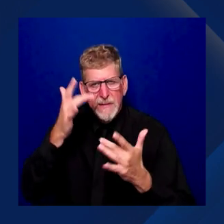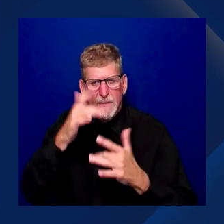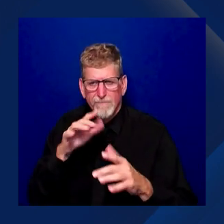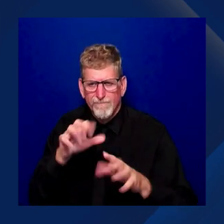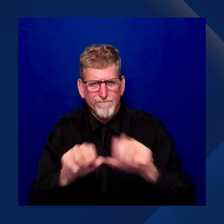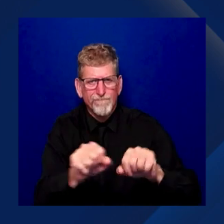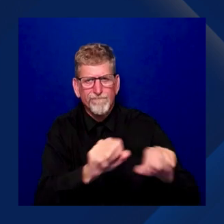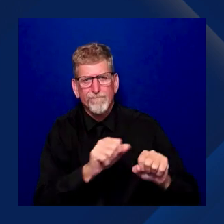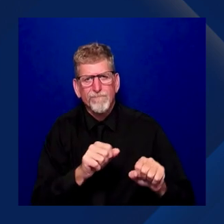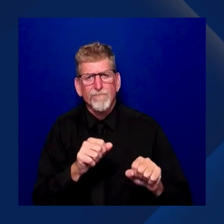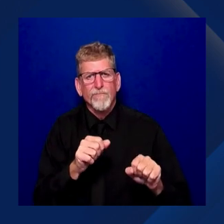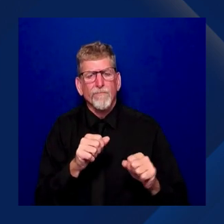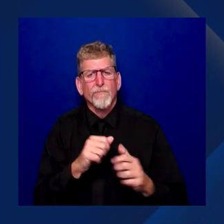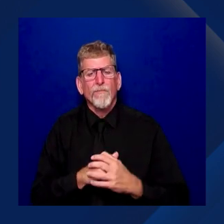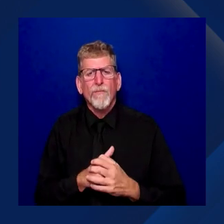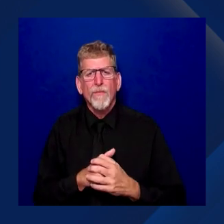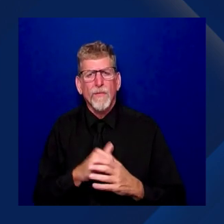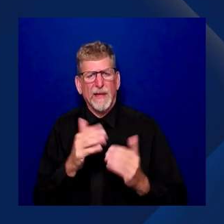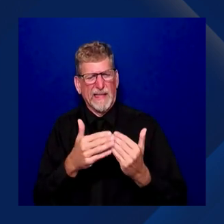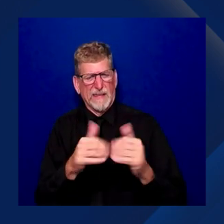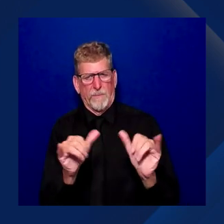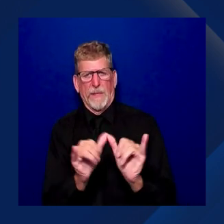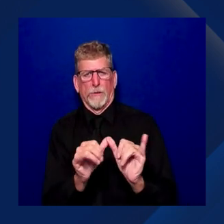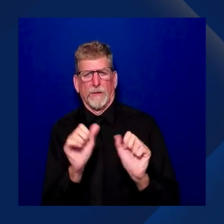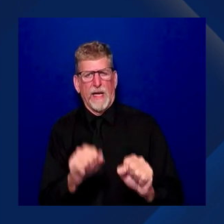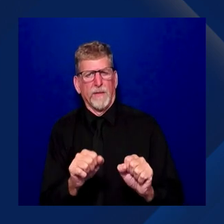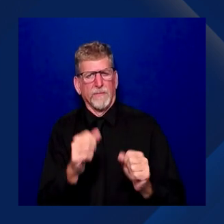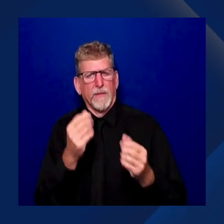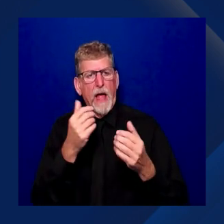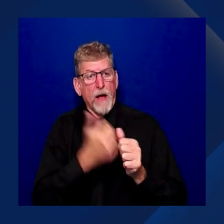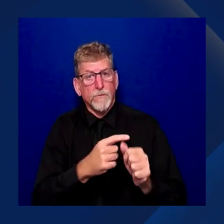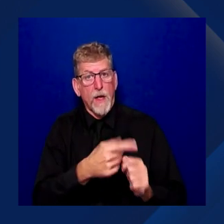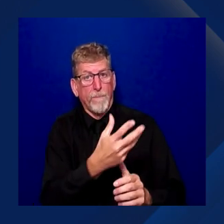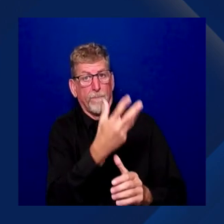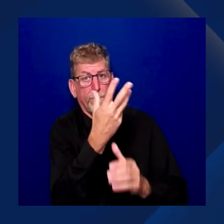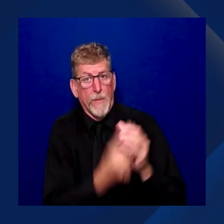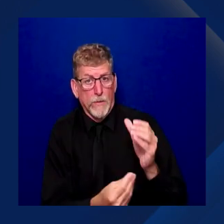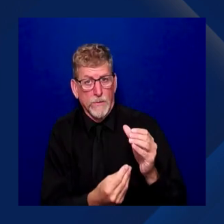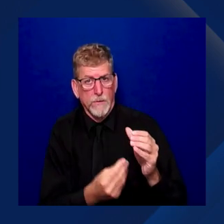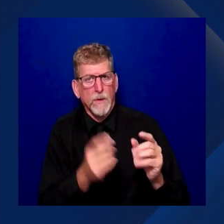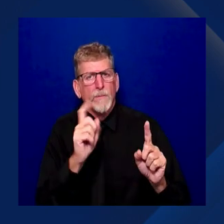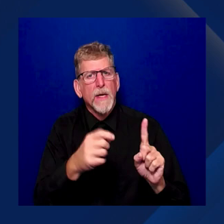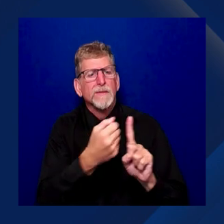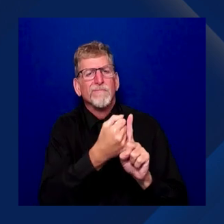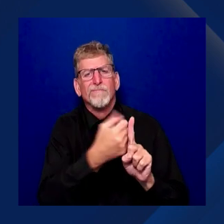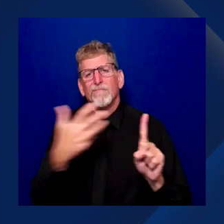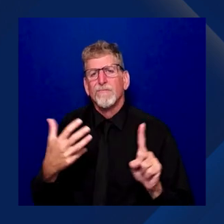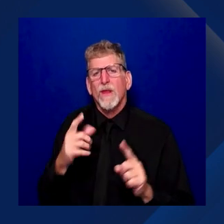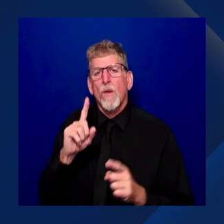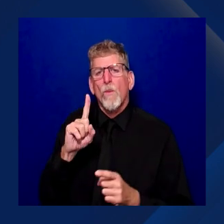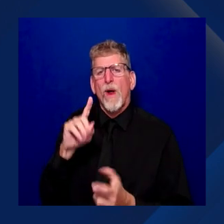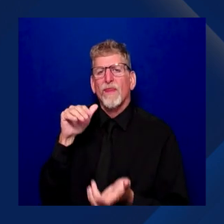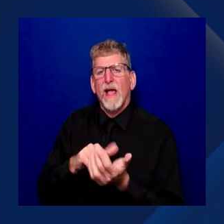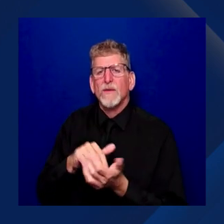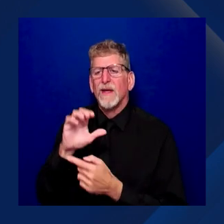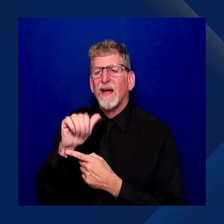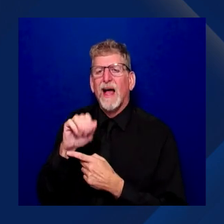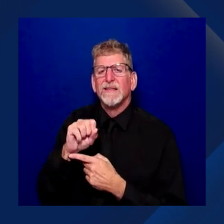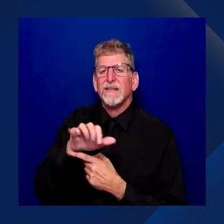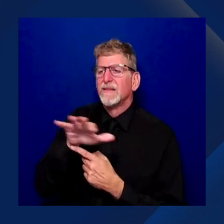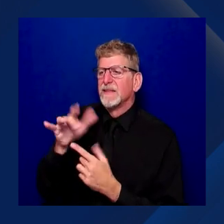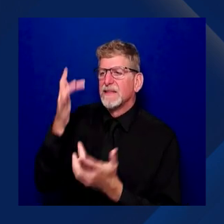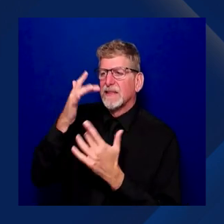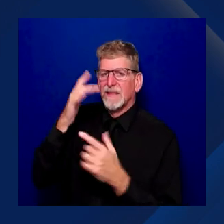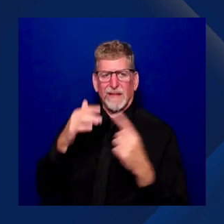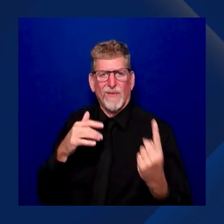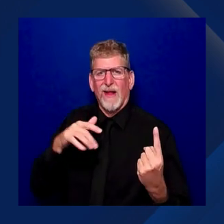have to remember for every case of mortality, there's 1,000 cases of morbidity. The mortality is just the tip of the iceberg. But